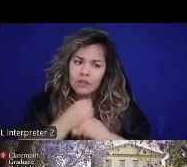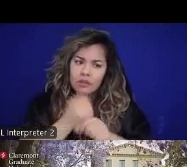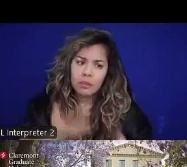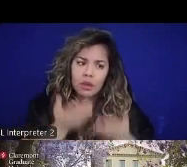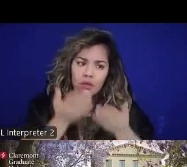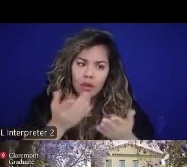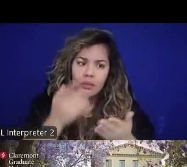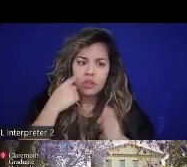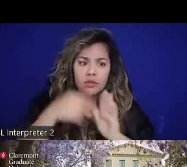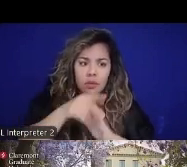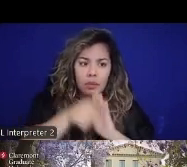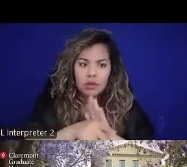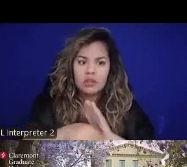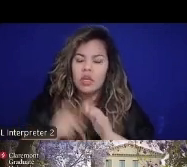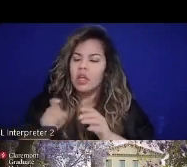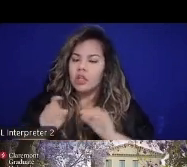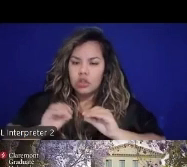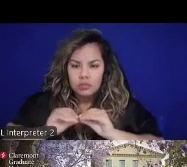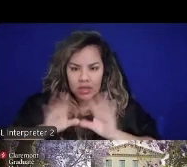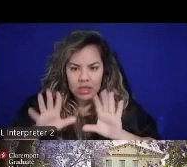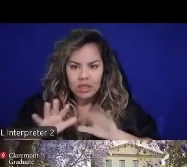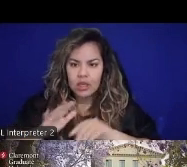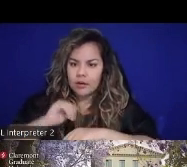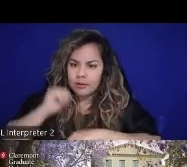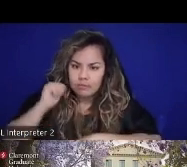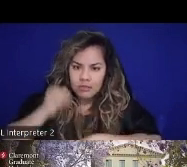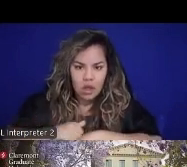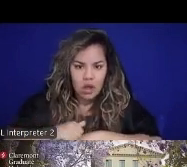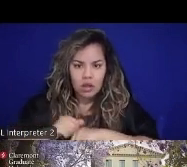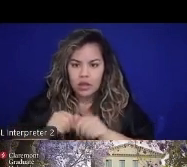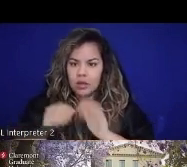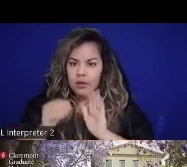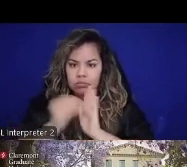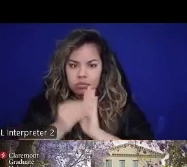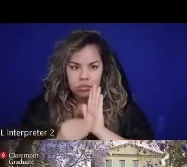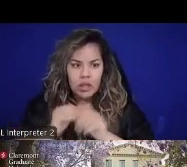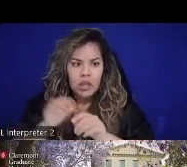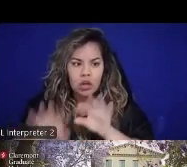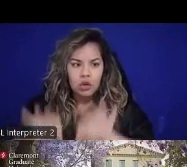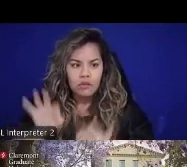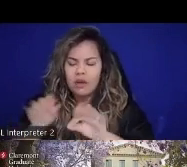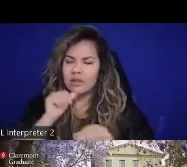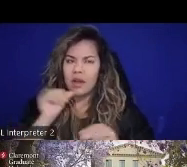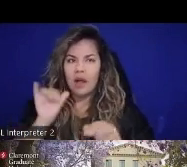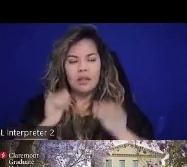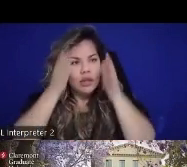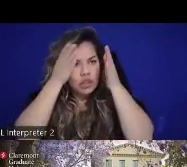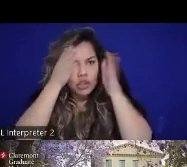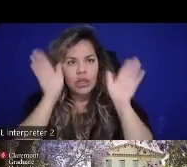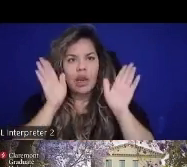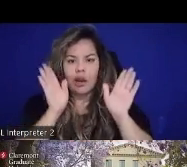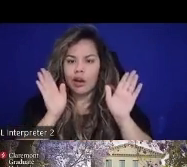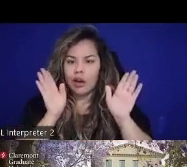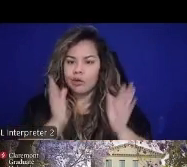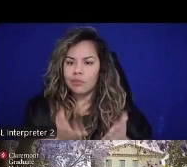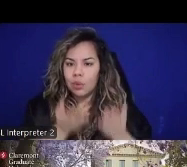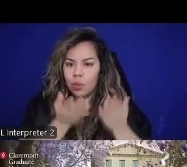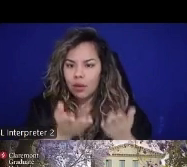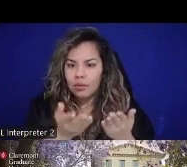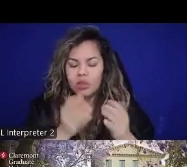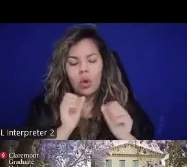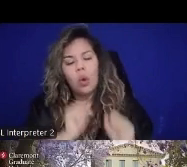in your findings and not kind of generic recommendations that could be applied to any educational